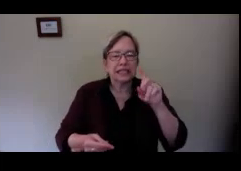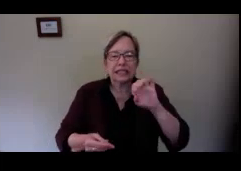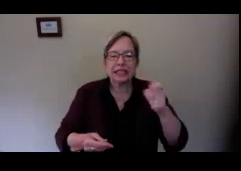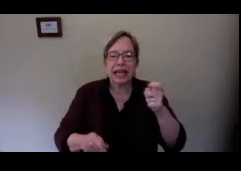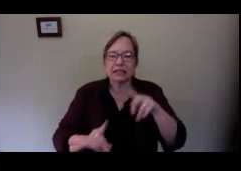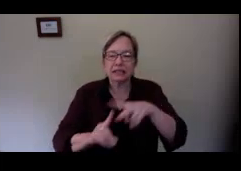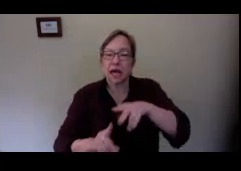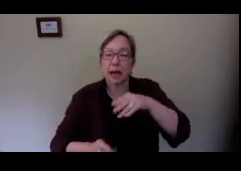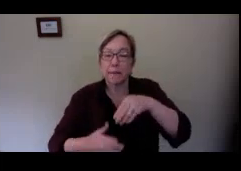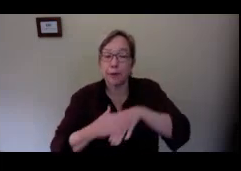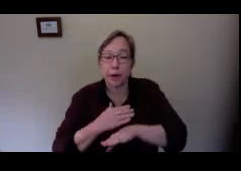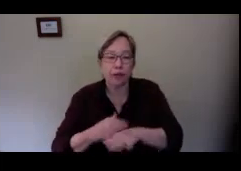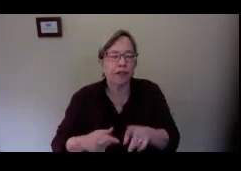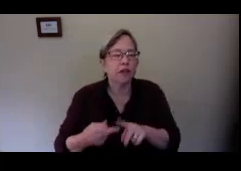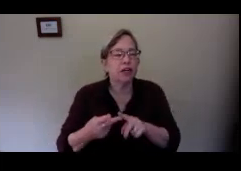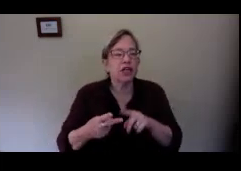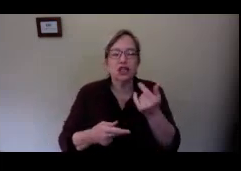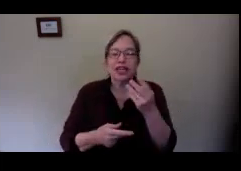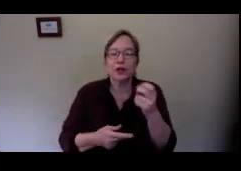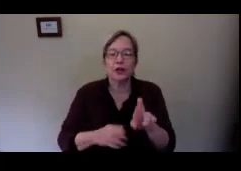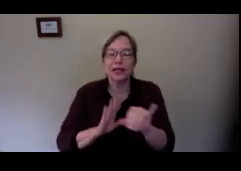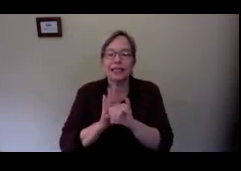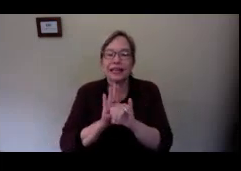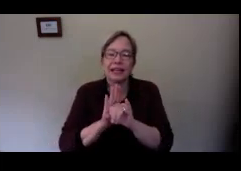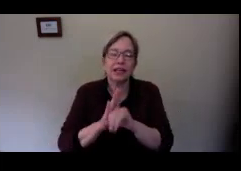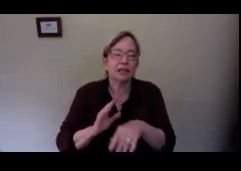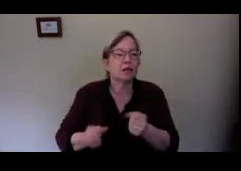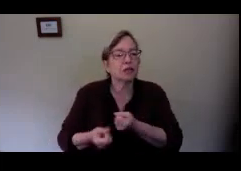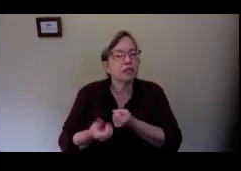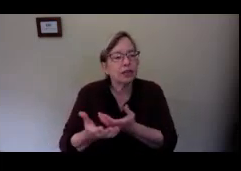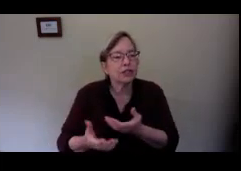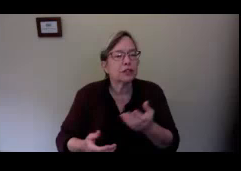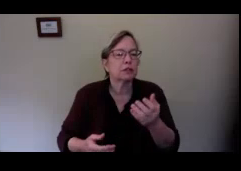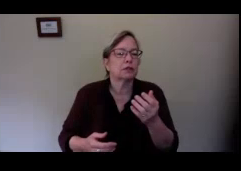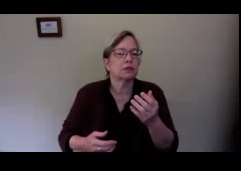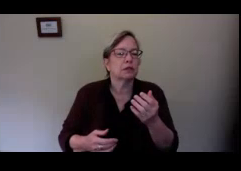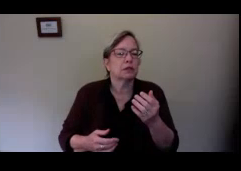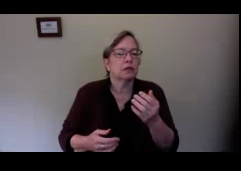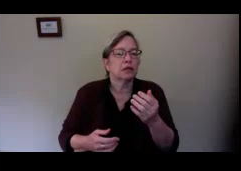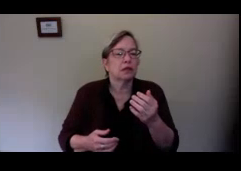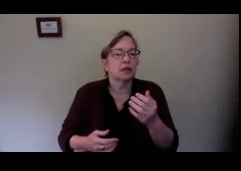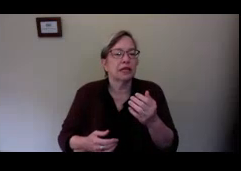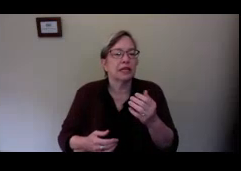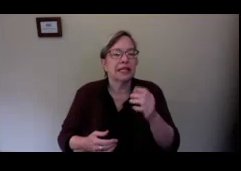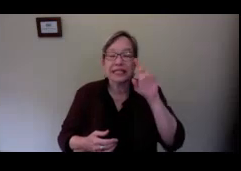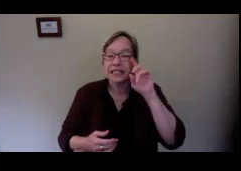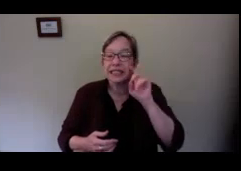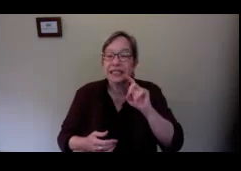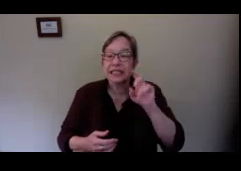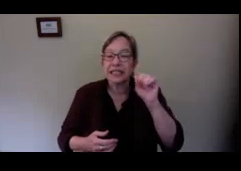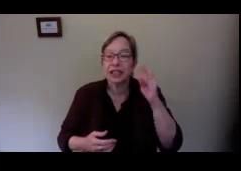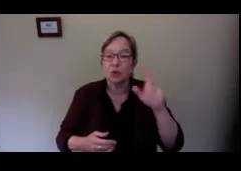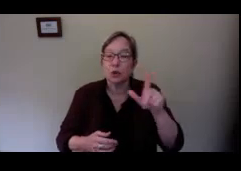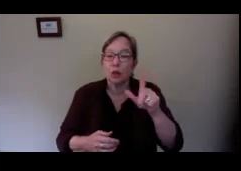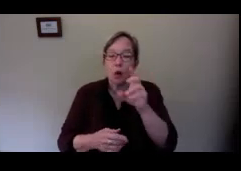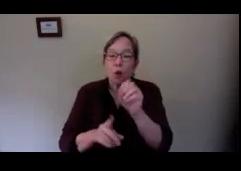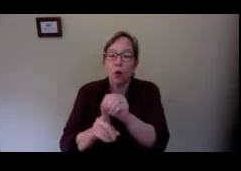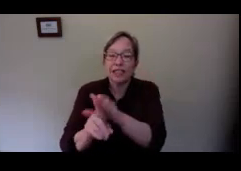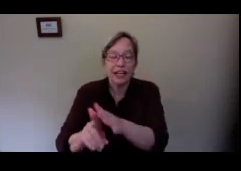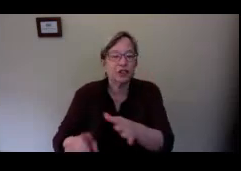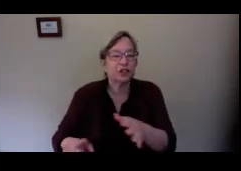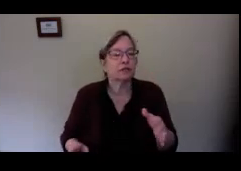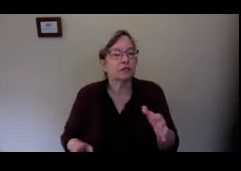gender identity or expression, affectional or sexual orientation, differences in sex development. These